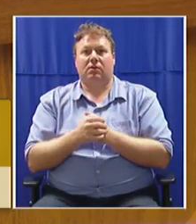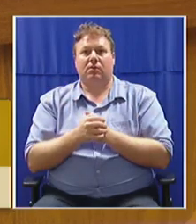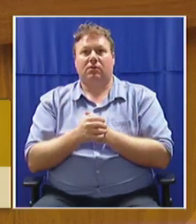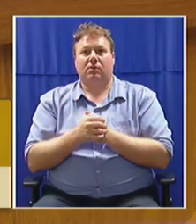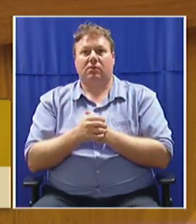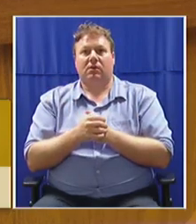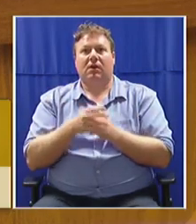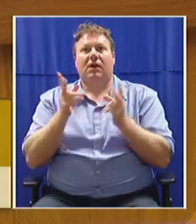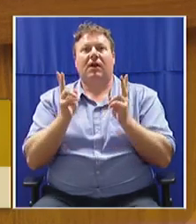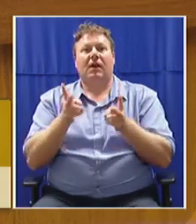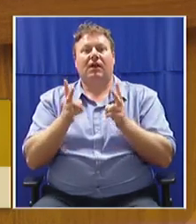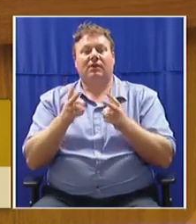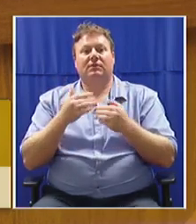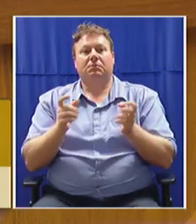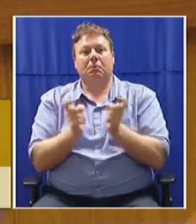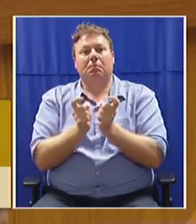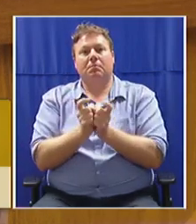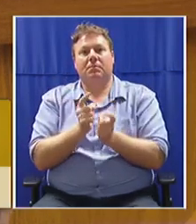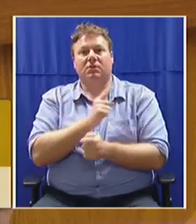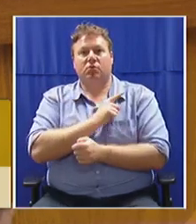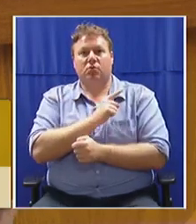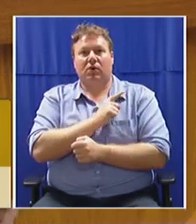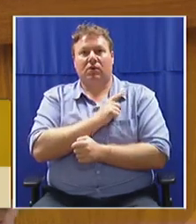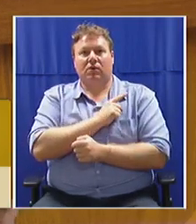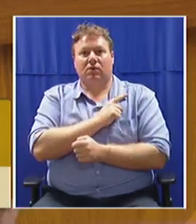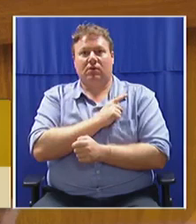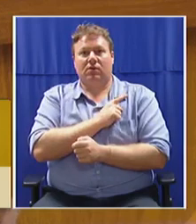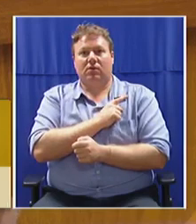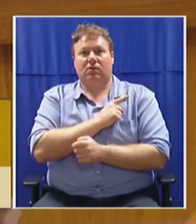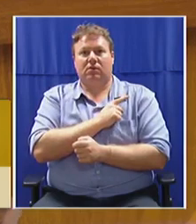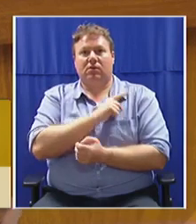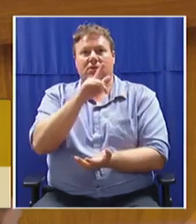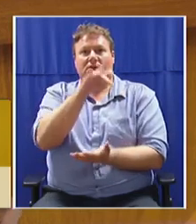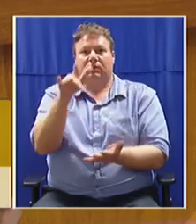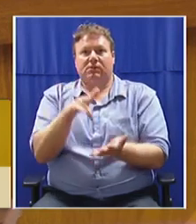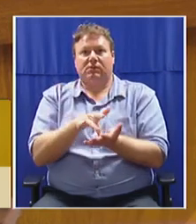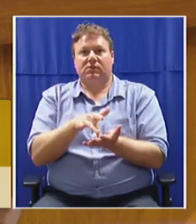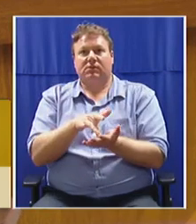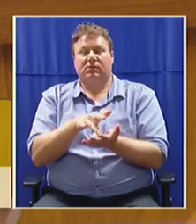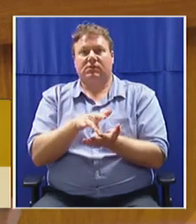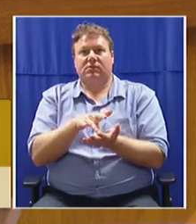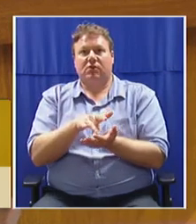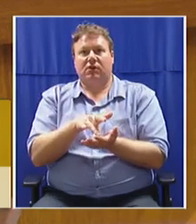once again to reaffirm the centrality of this legislative house,